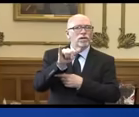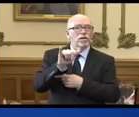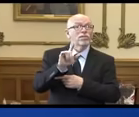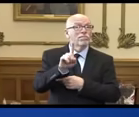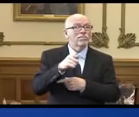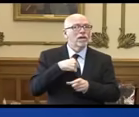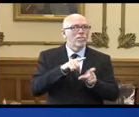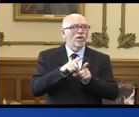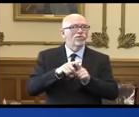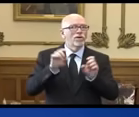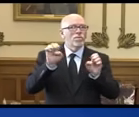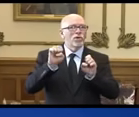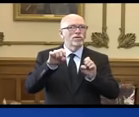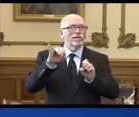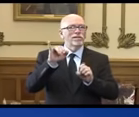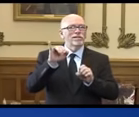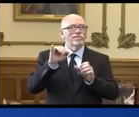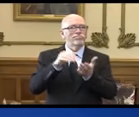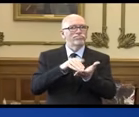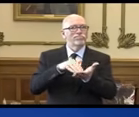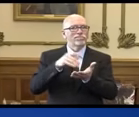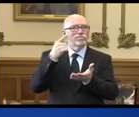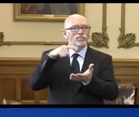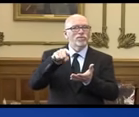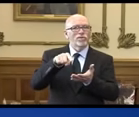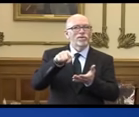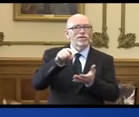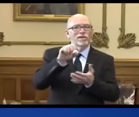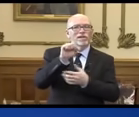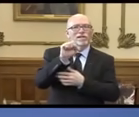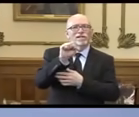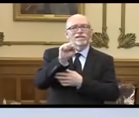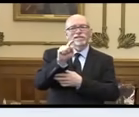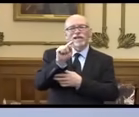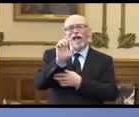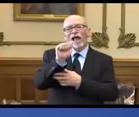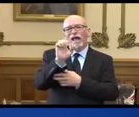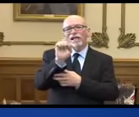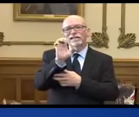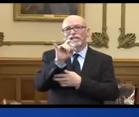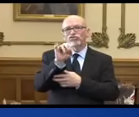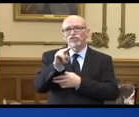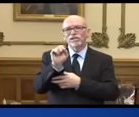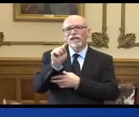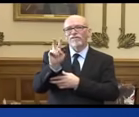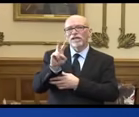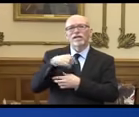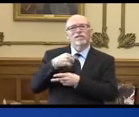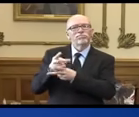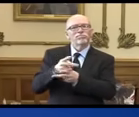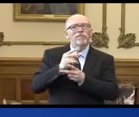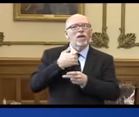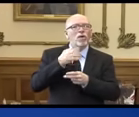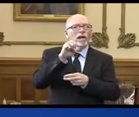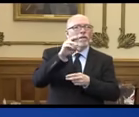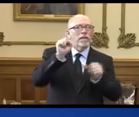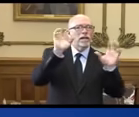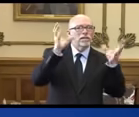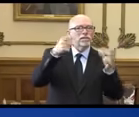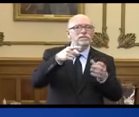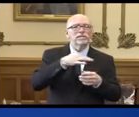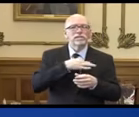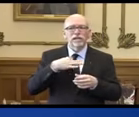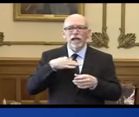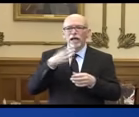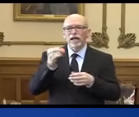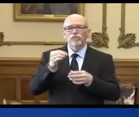also an emergency and EMS physician with Ascension St. Vincent, and continue to work clinically overseeing our EMS, stat flight, and